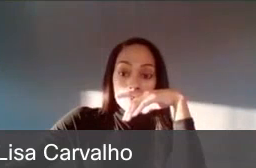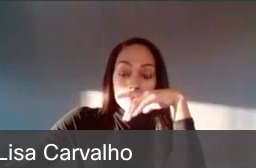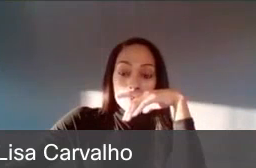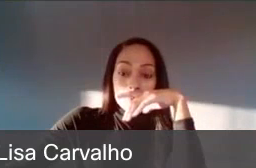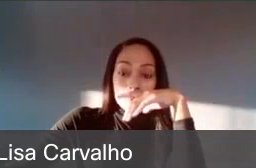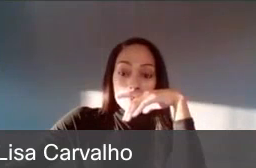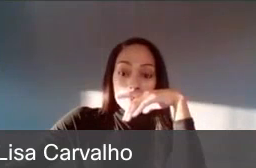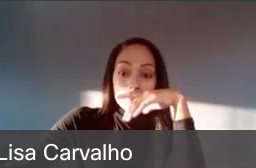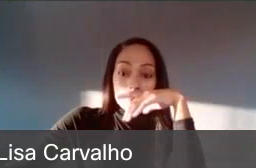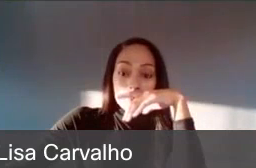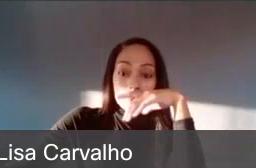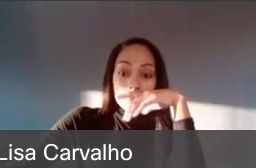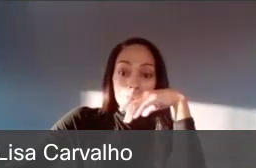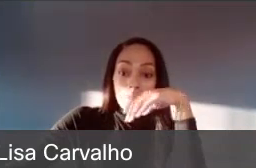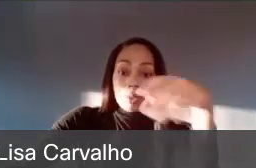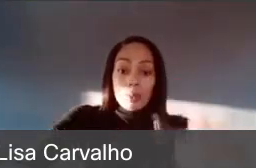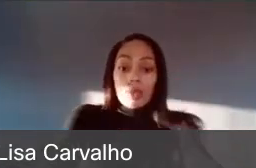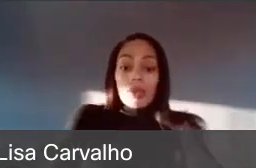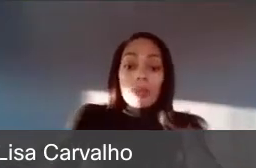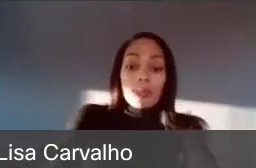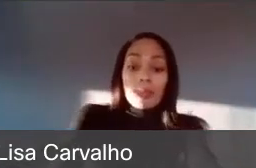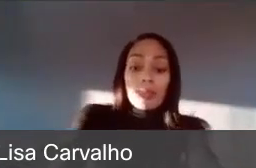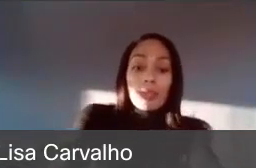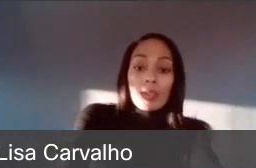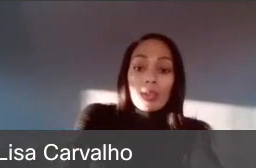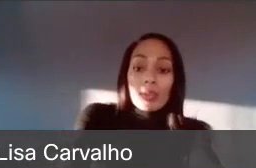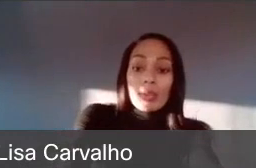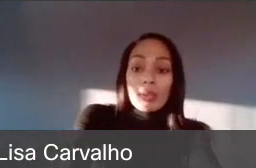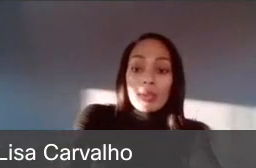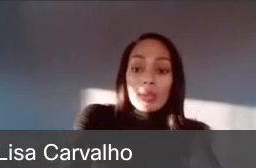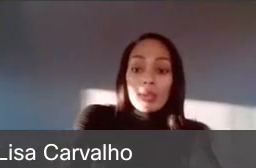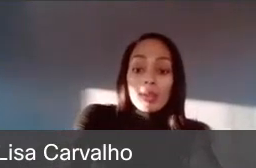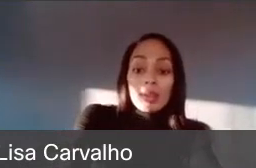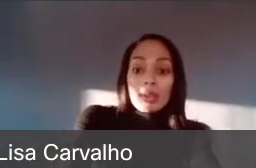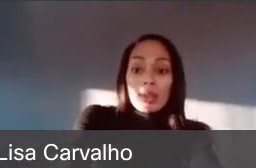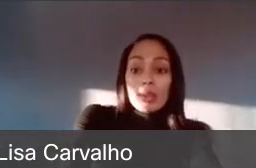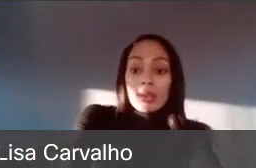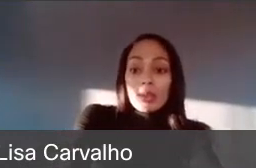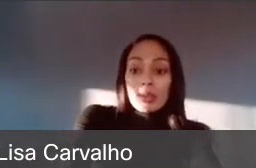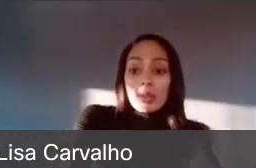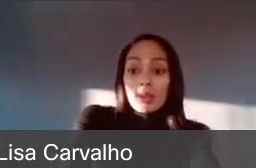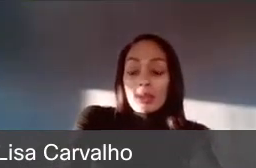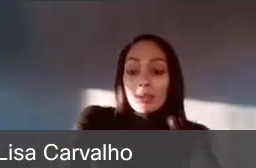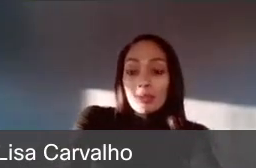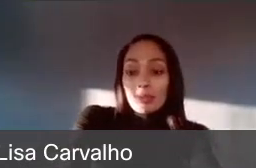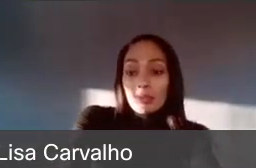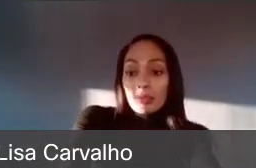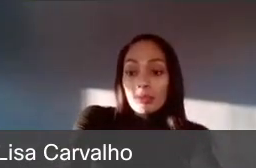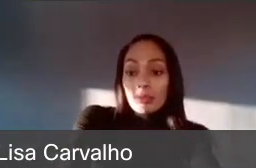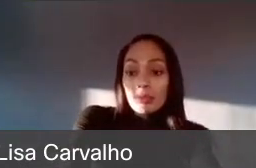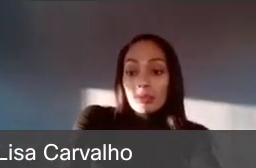So in the chat, we see, I feel like I failed him, or anxious. I think I just spoke over